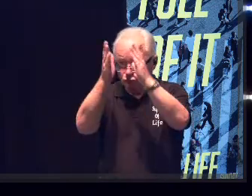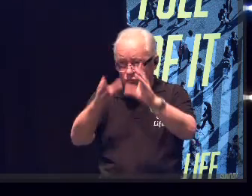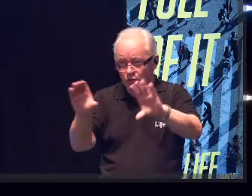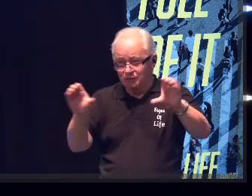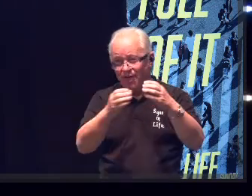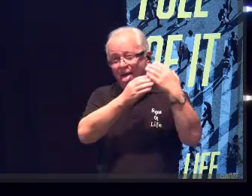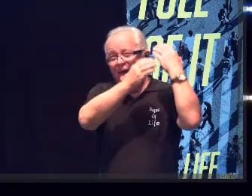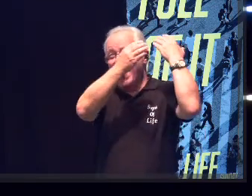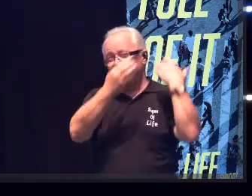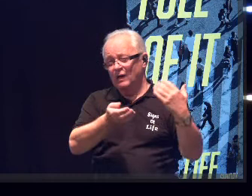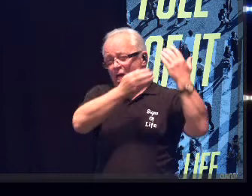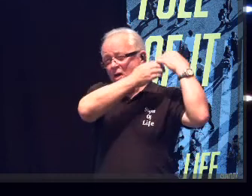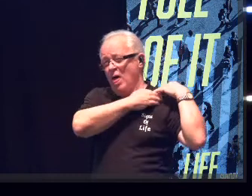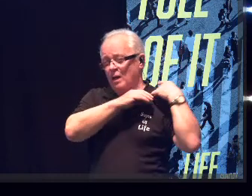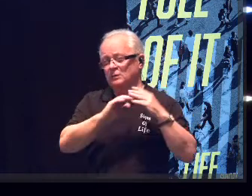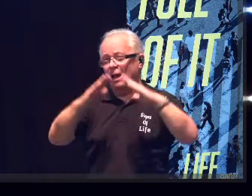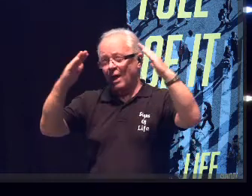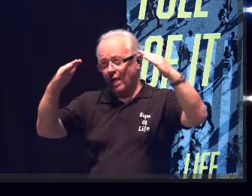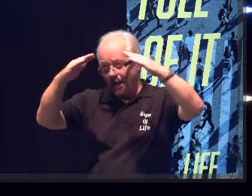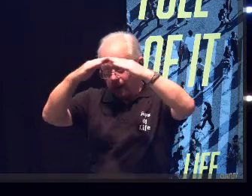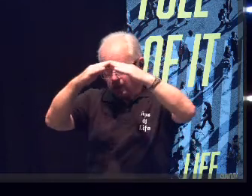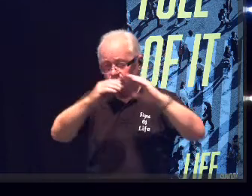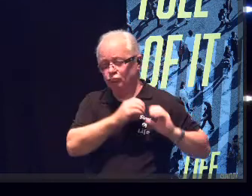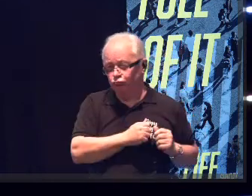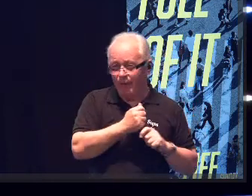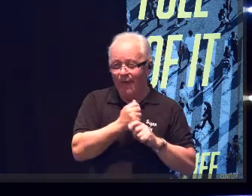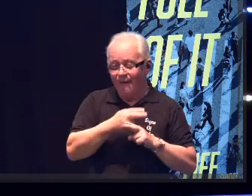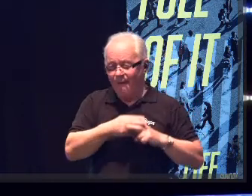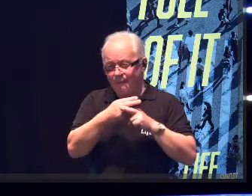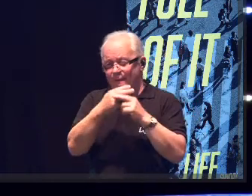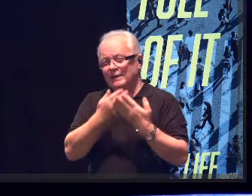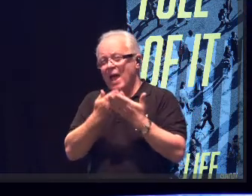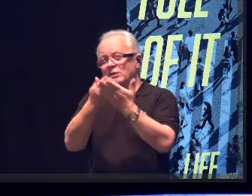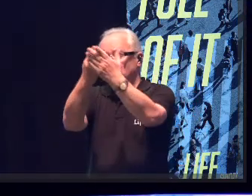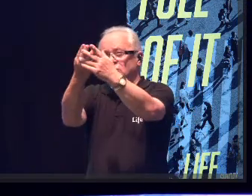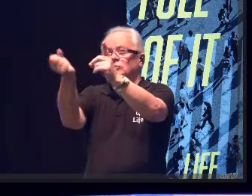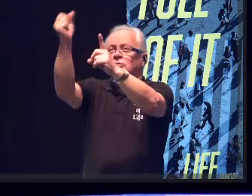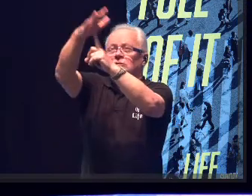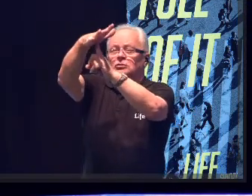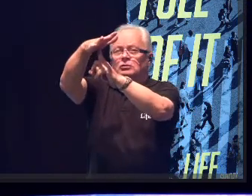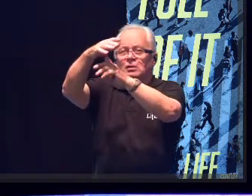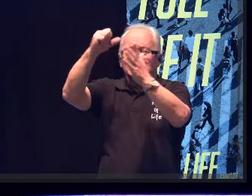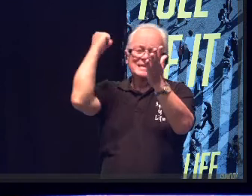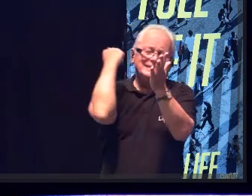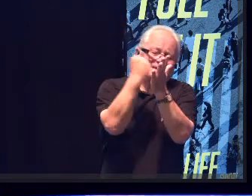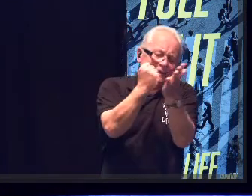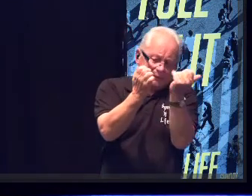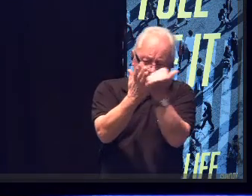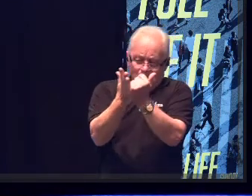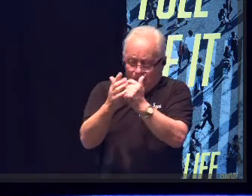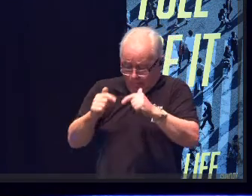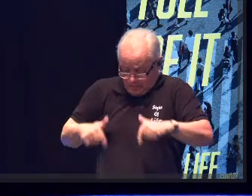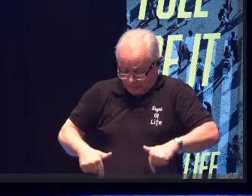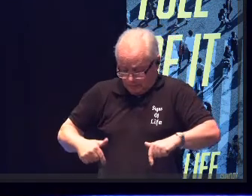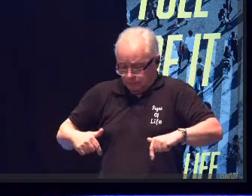where he was nailed in his hands and in his feet. And then he was hoisted